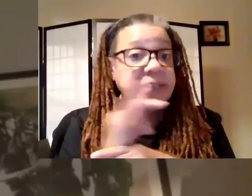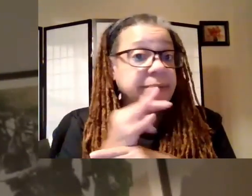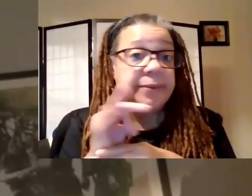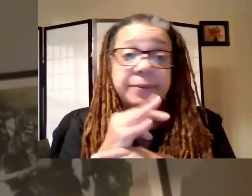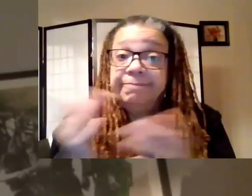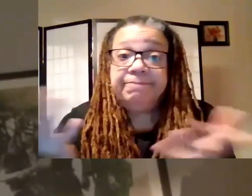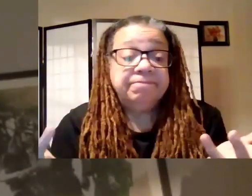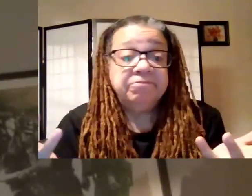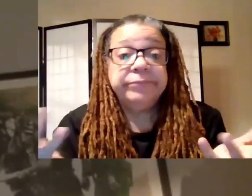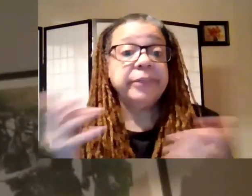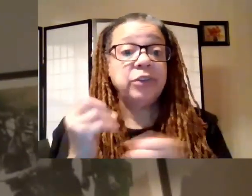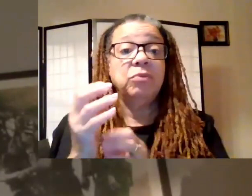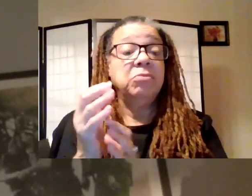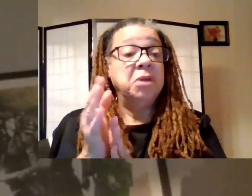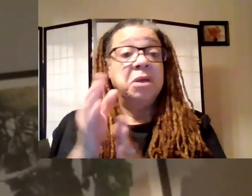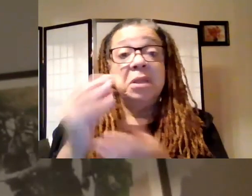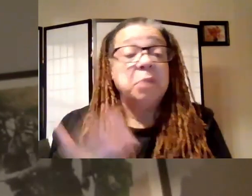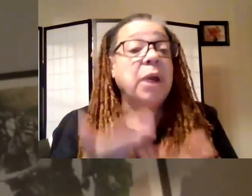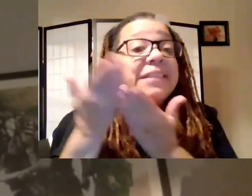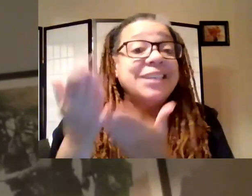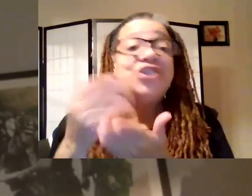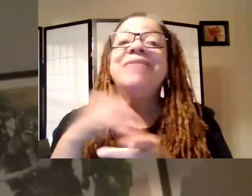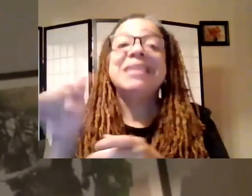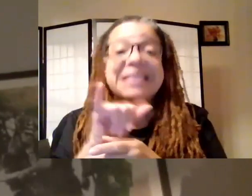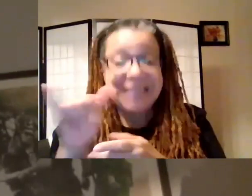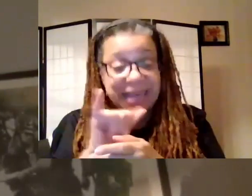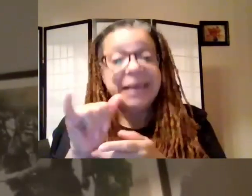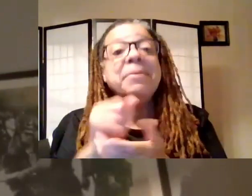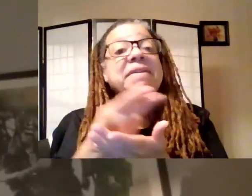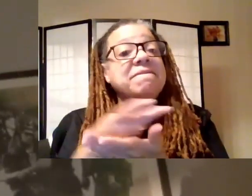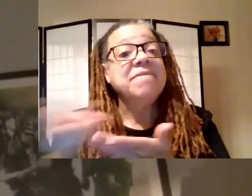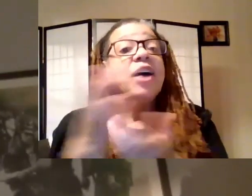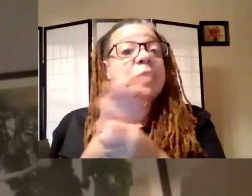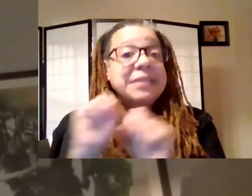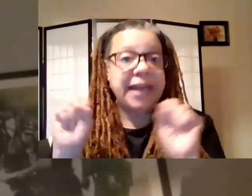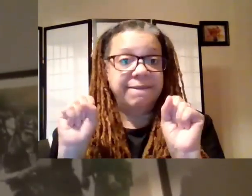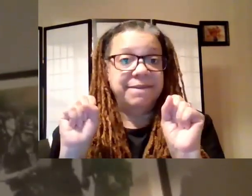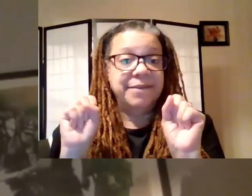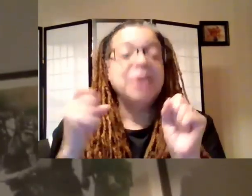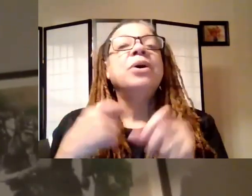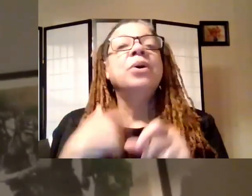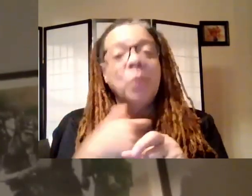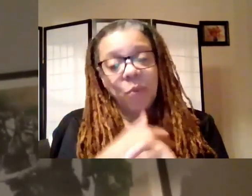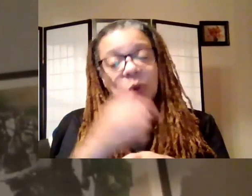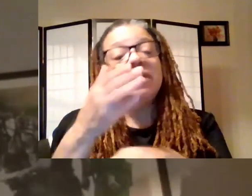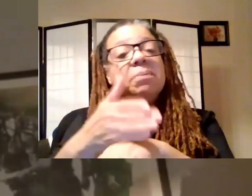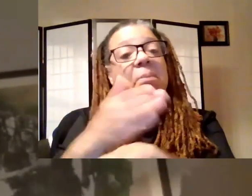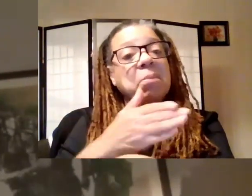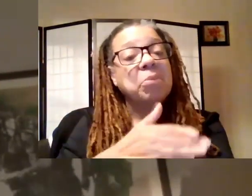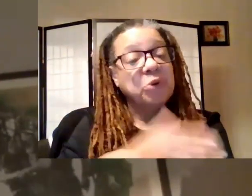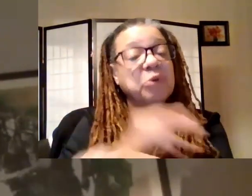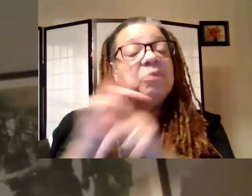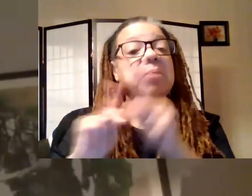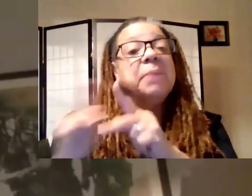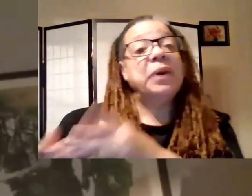is that the initiative has a similar fail-safe in there, where we want to improve the care of people who are getting